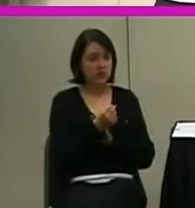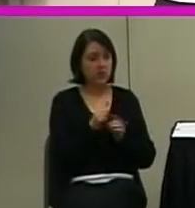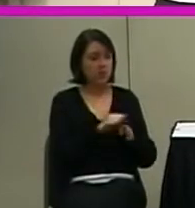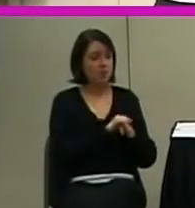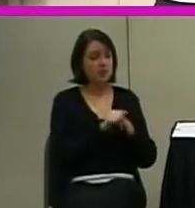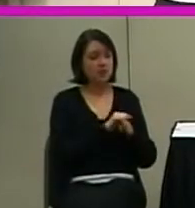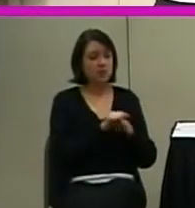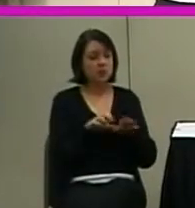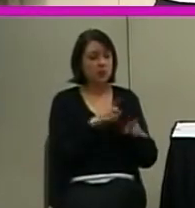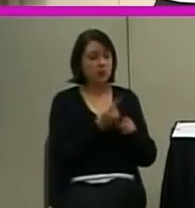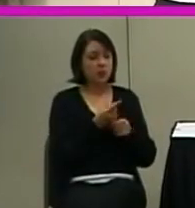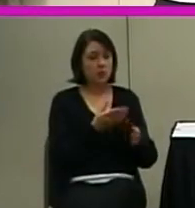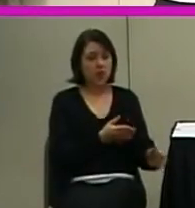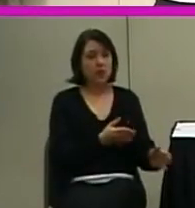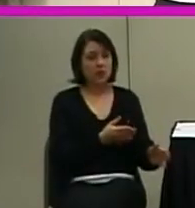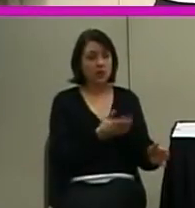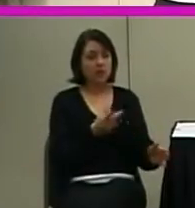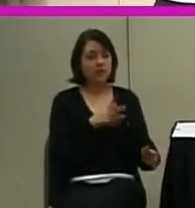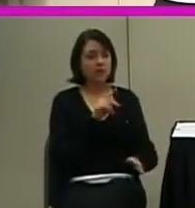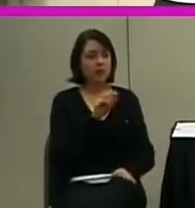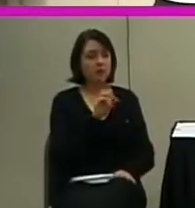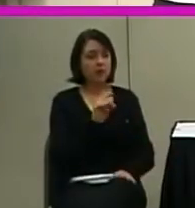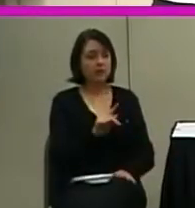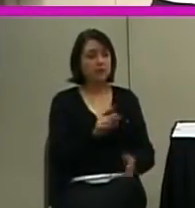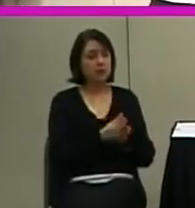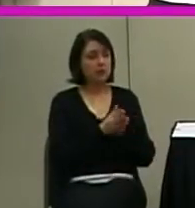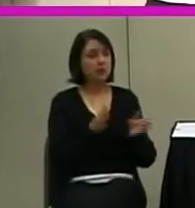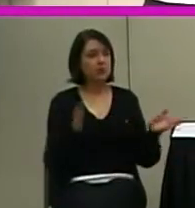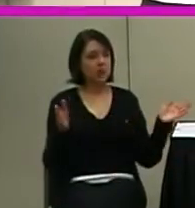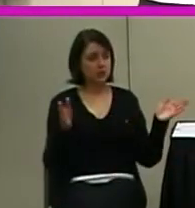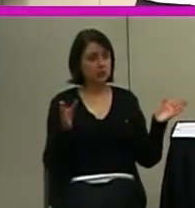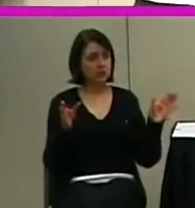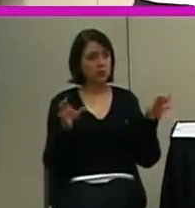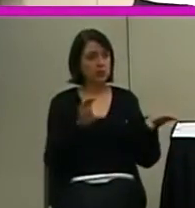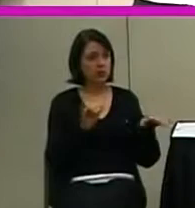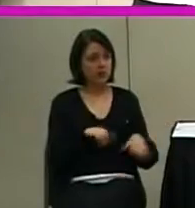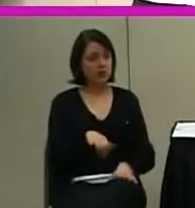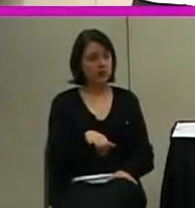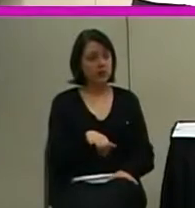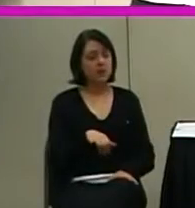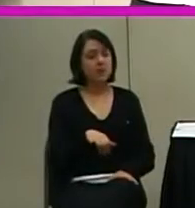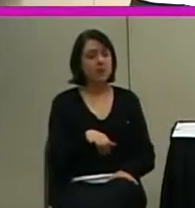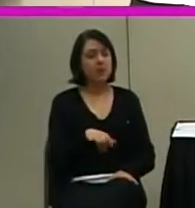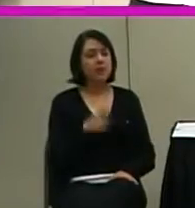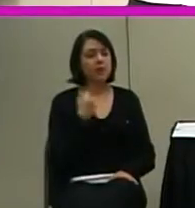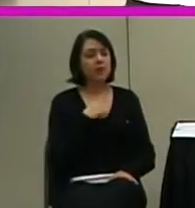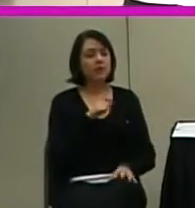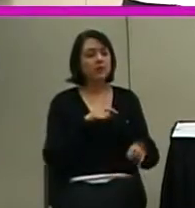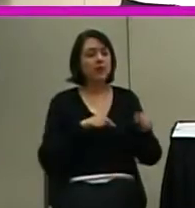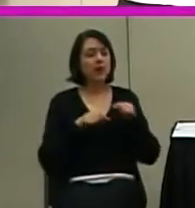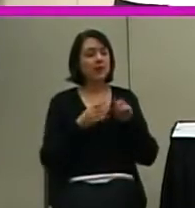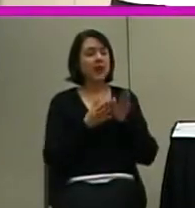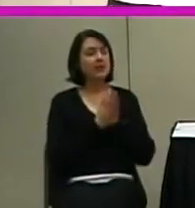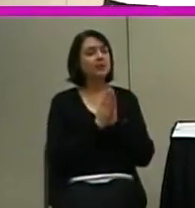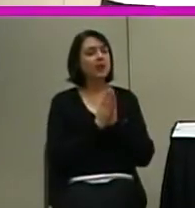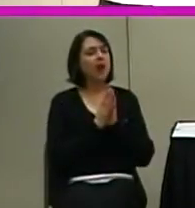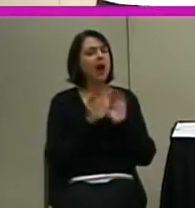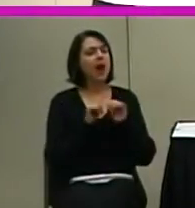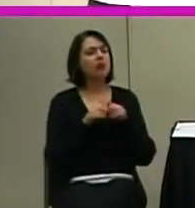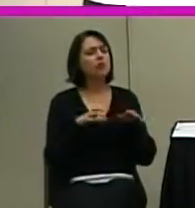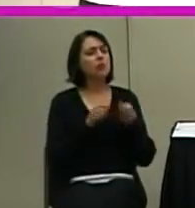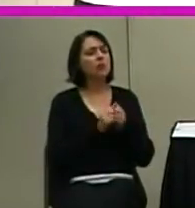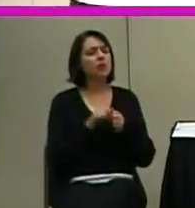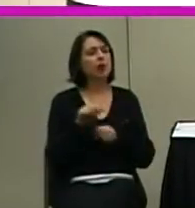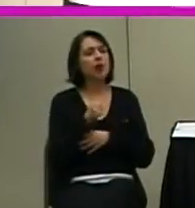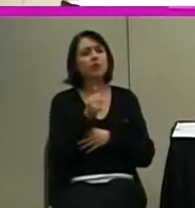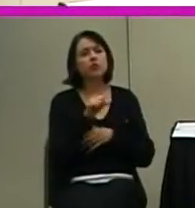natural environment. We've trapped generalization by doing that. What you have to go back and ask is, how do you do that with all the other